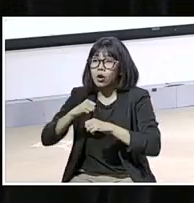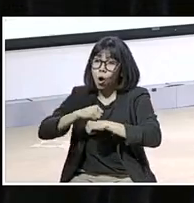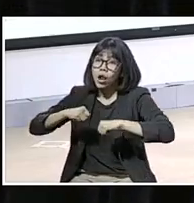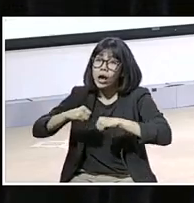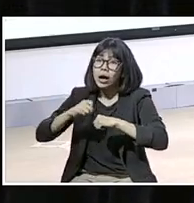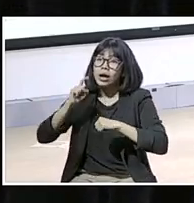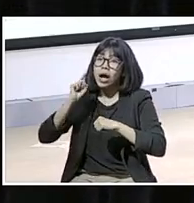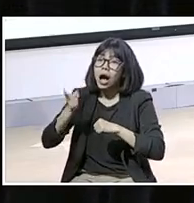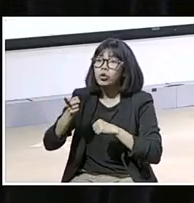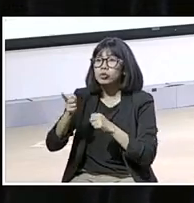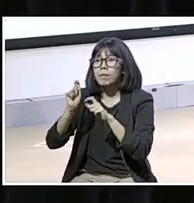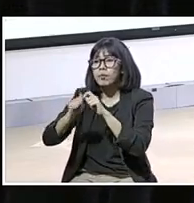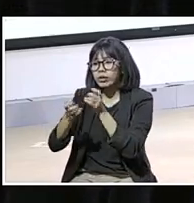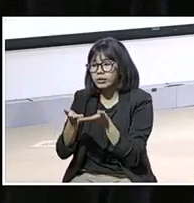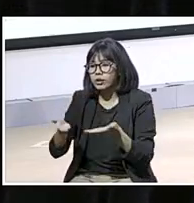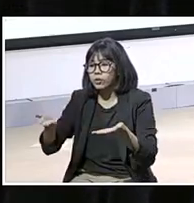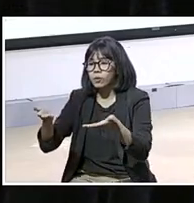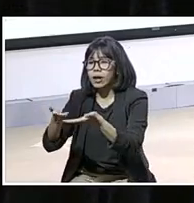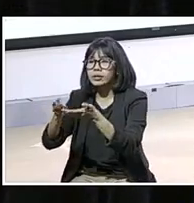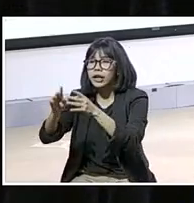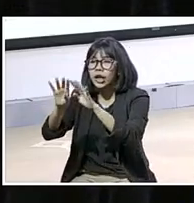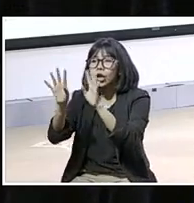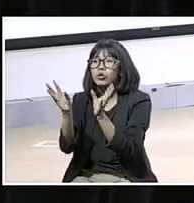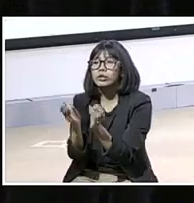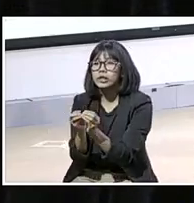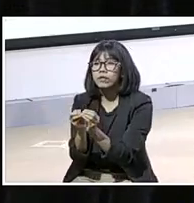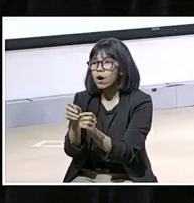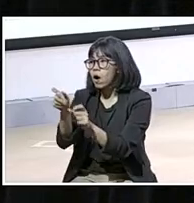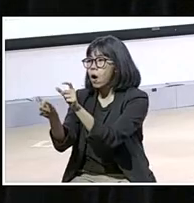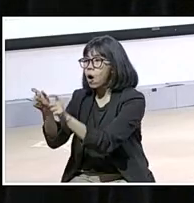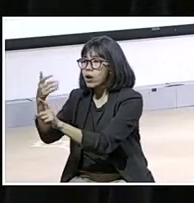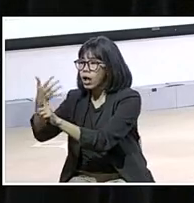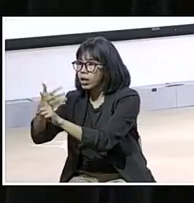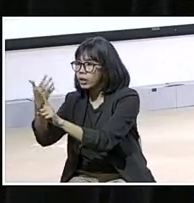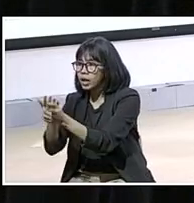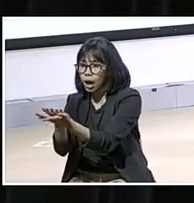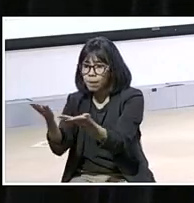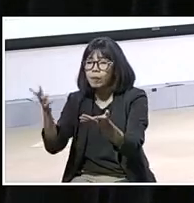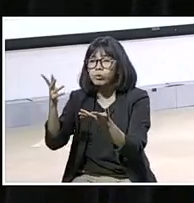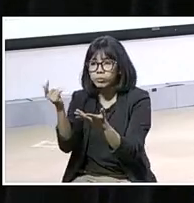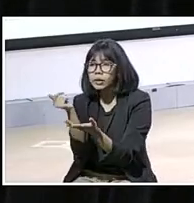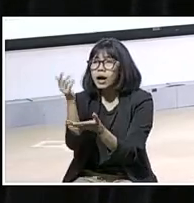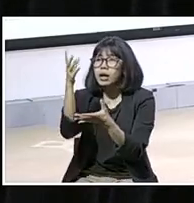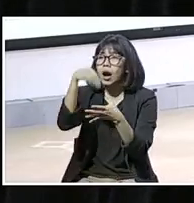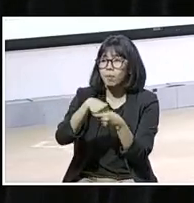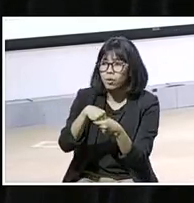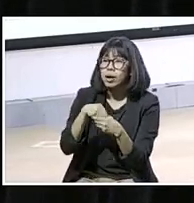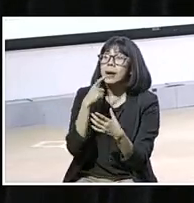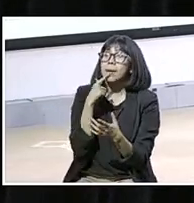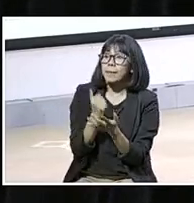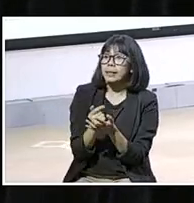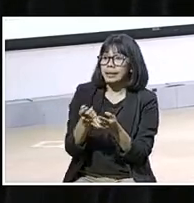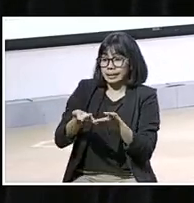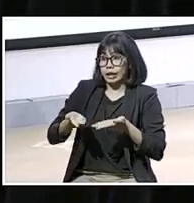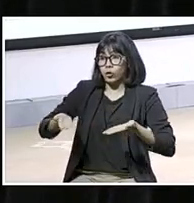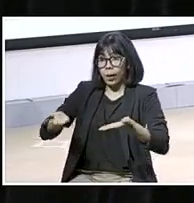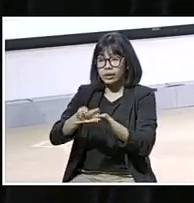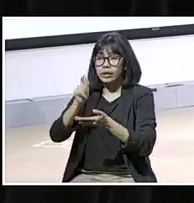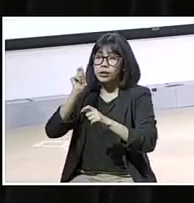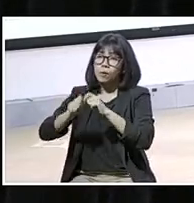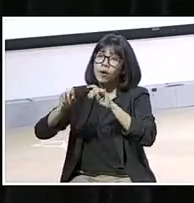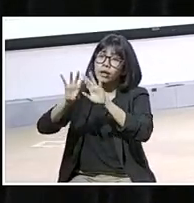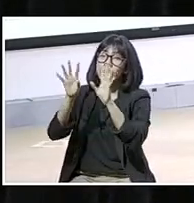inclusive nature of it and the fact that everybody can play. And I think the fact that you've created that league, and you are